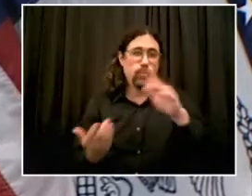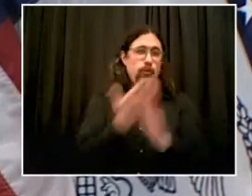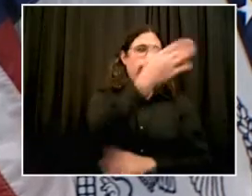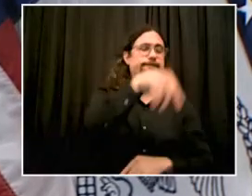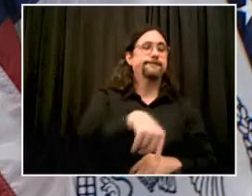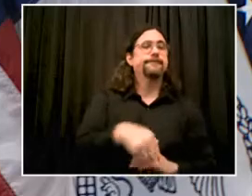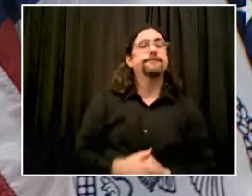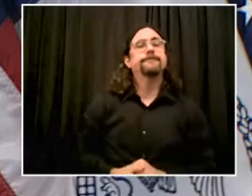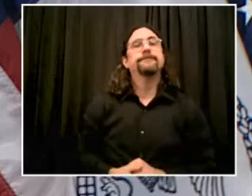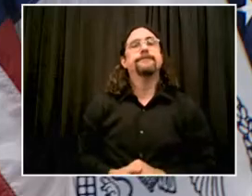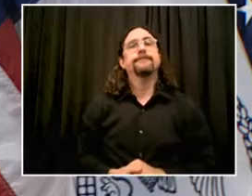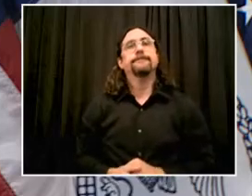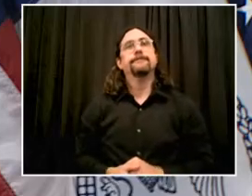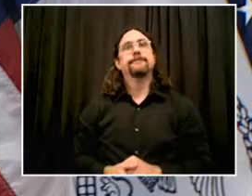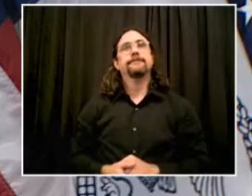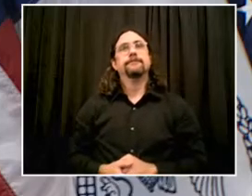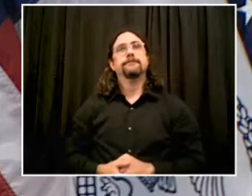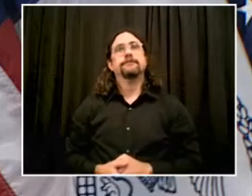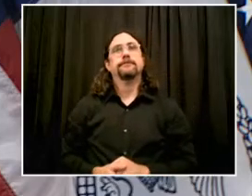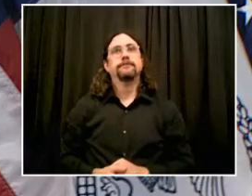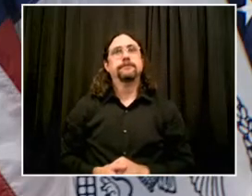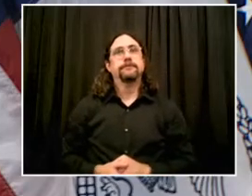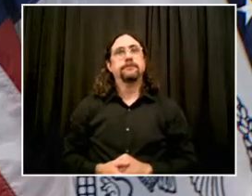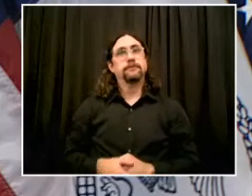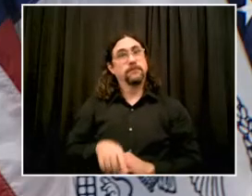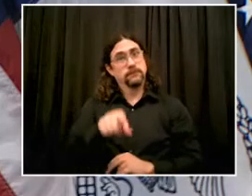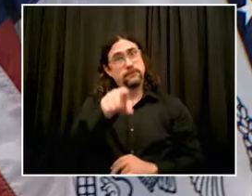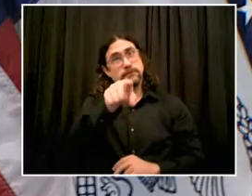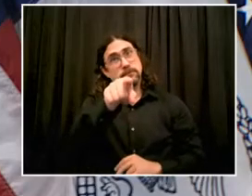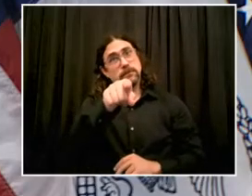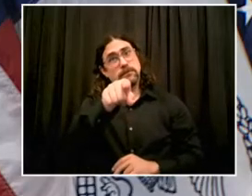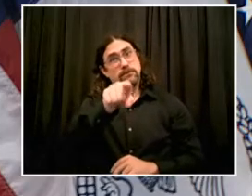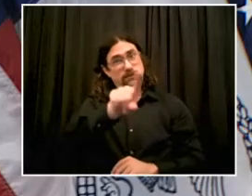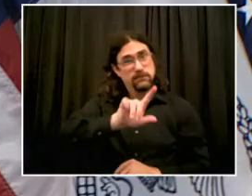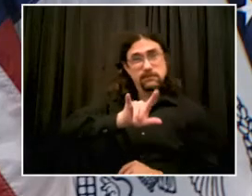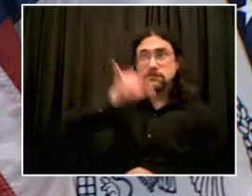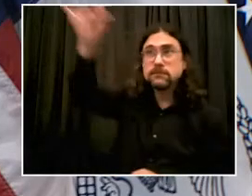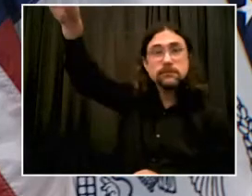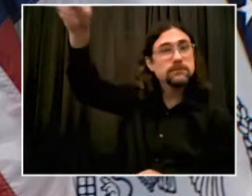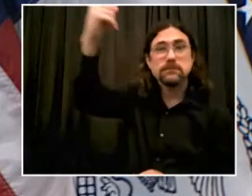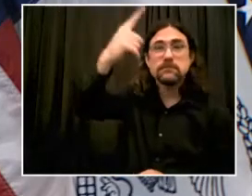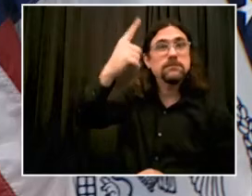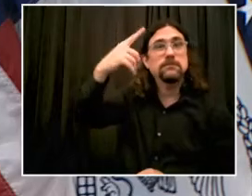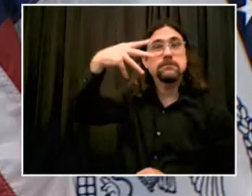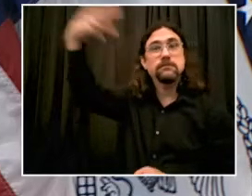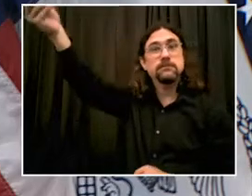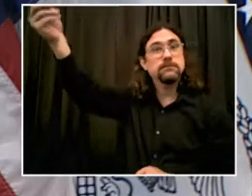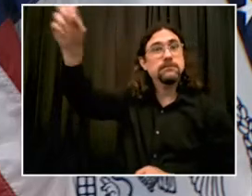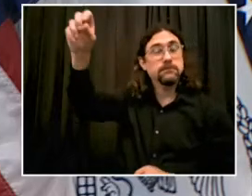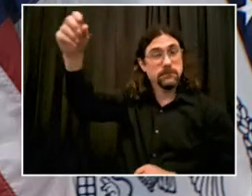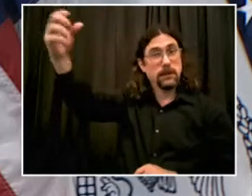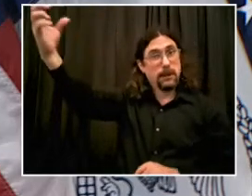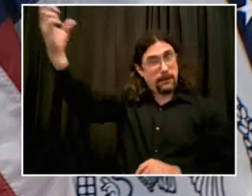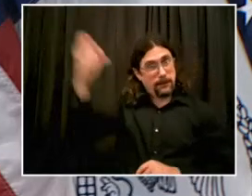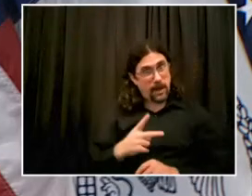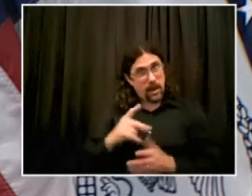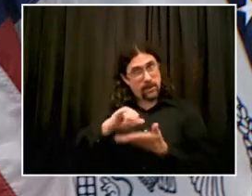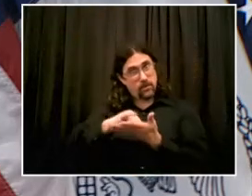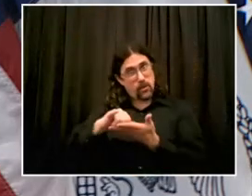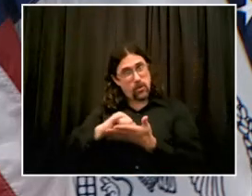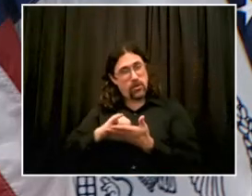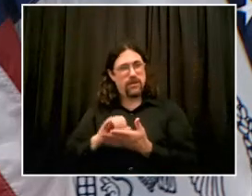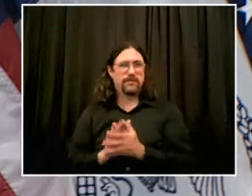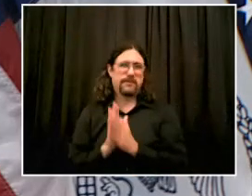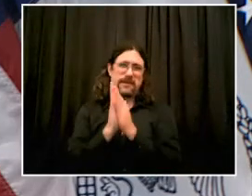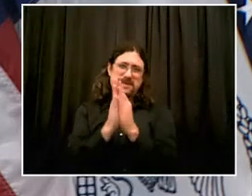one of those 35 states and come back, quarantine. If you know someone in your life who has gone to one of those states or coming in from one of